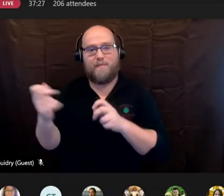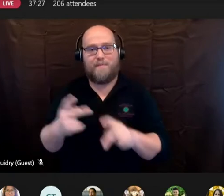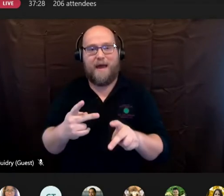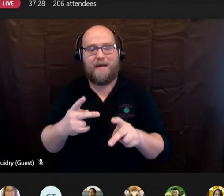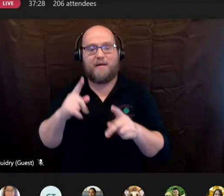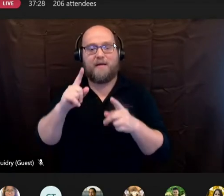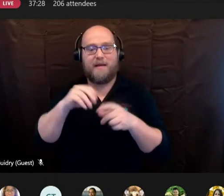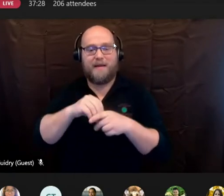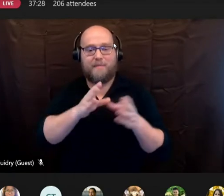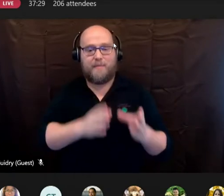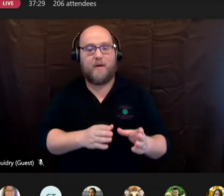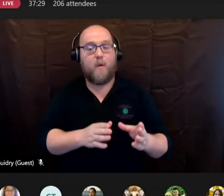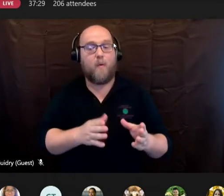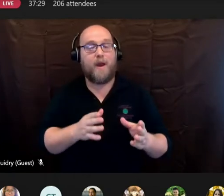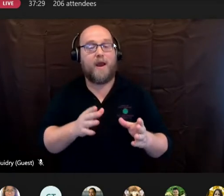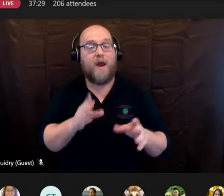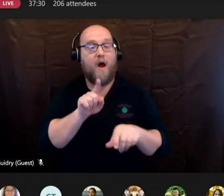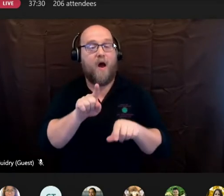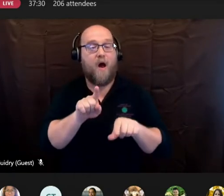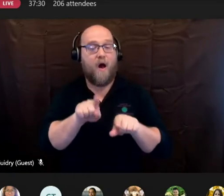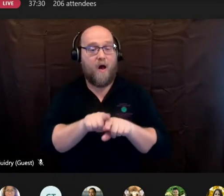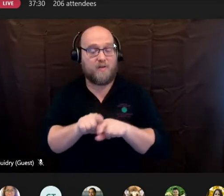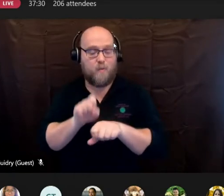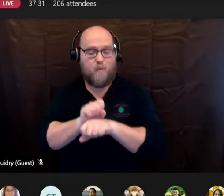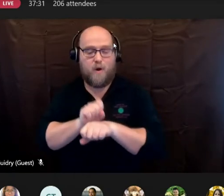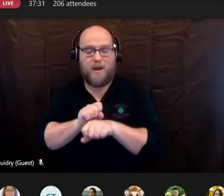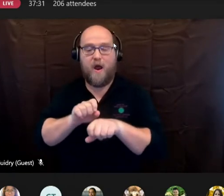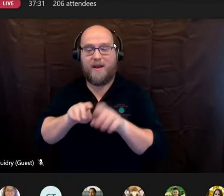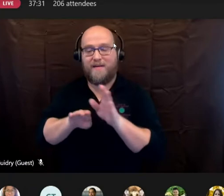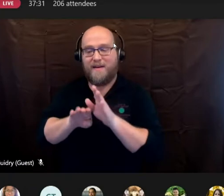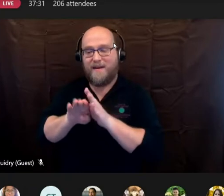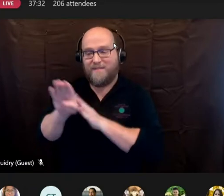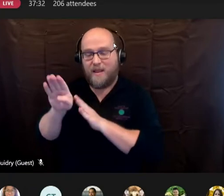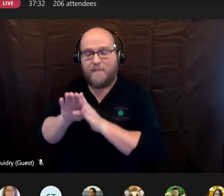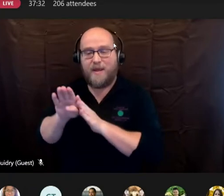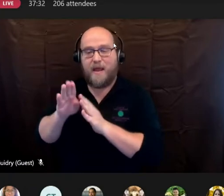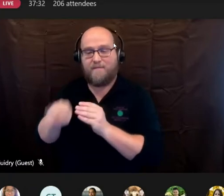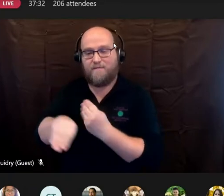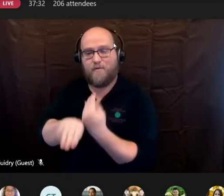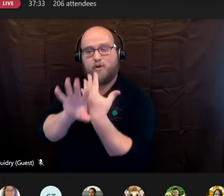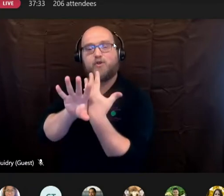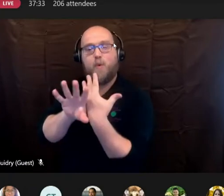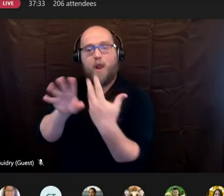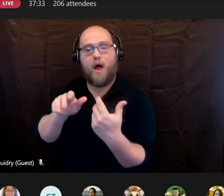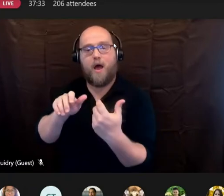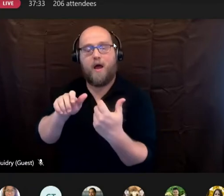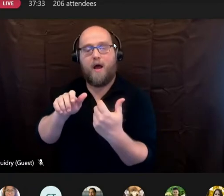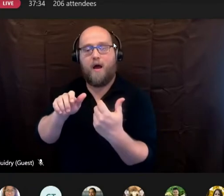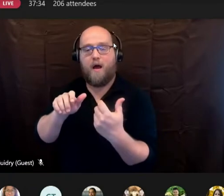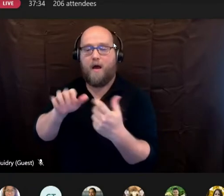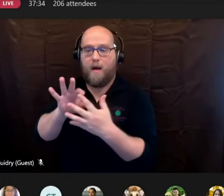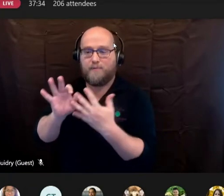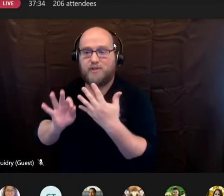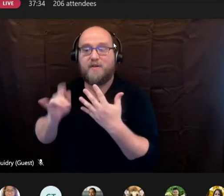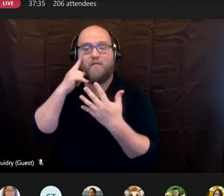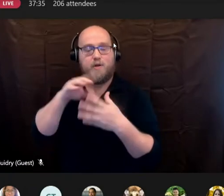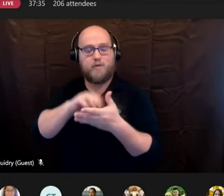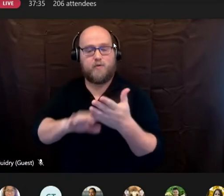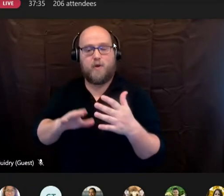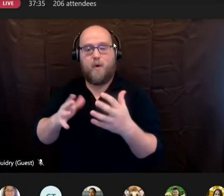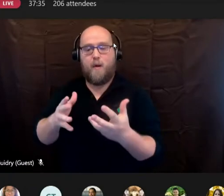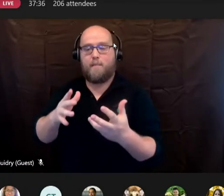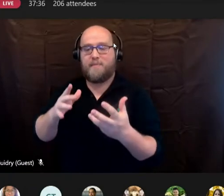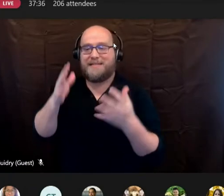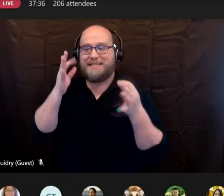who decide to stay fully remote. More information about these virtual options will be communicated to families very